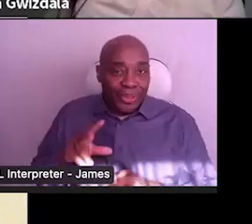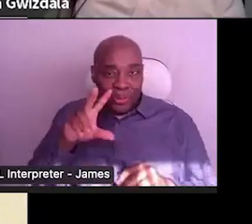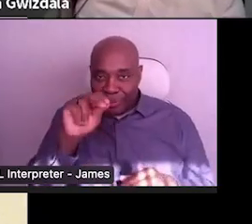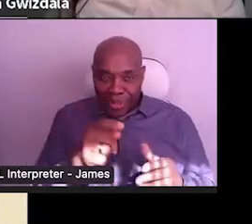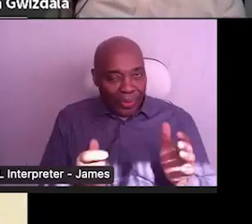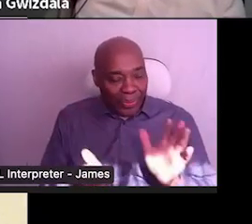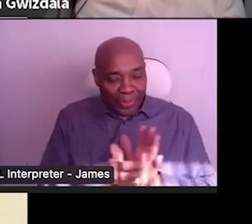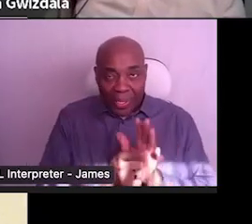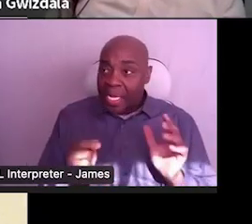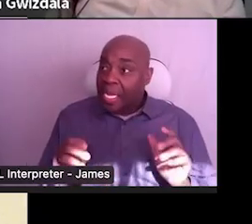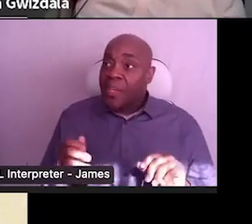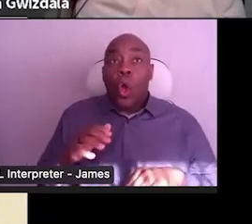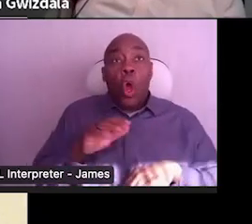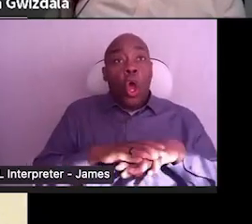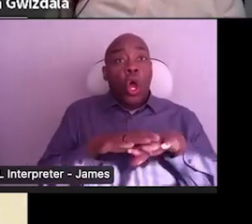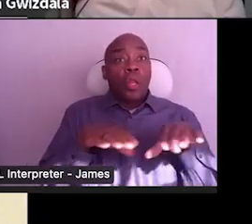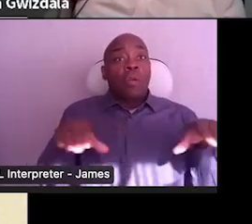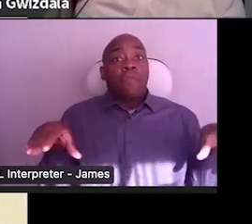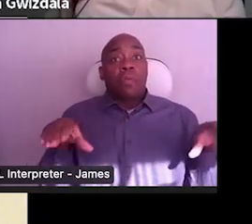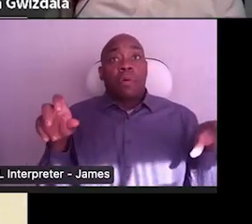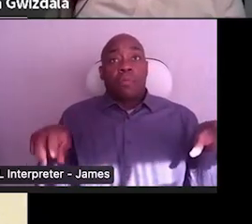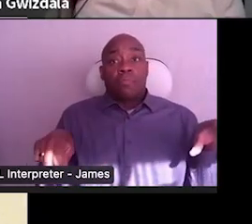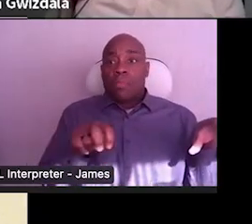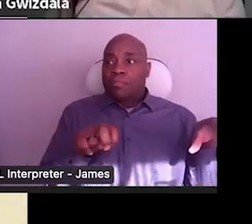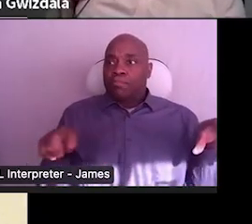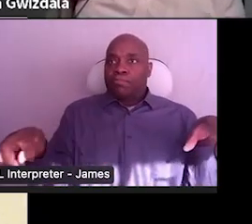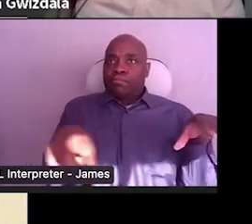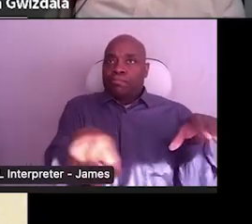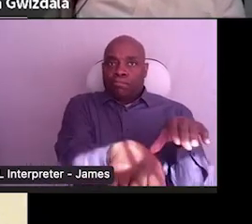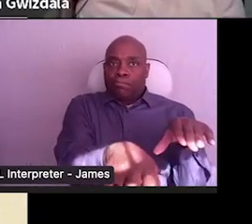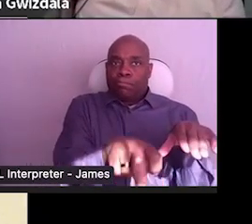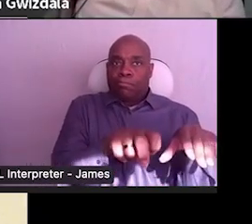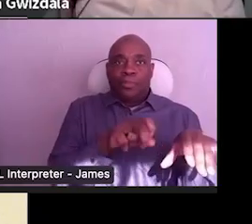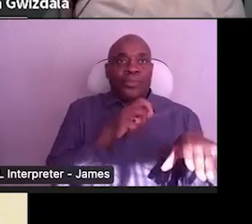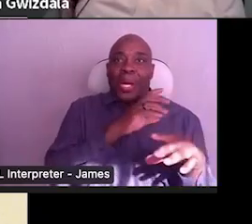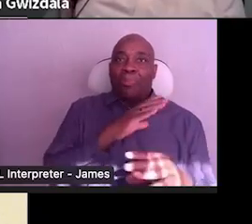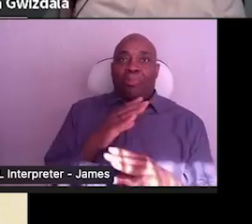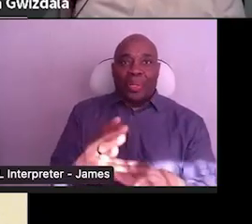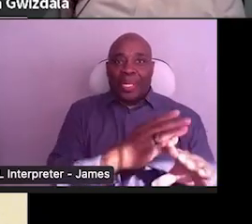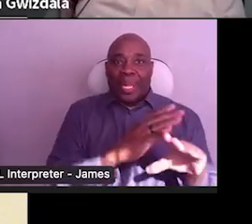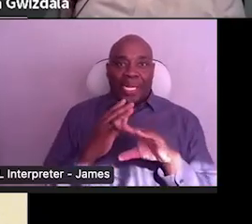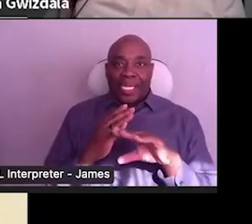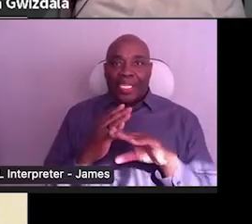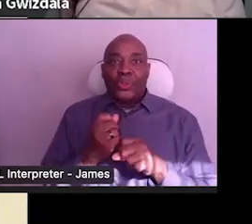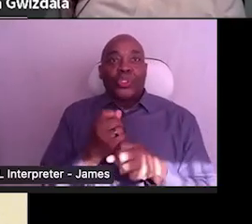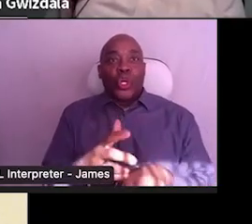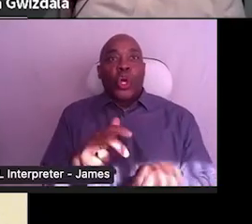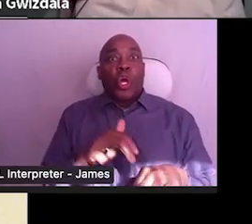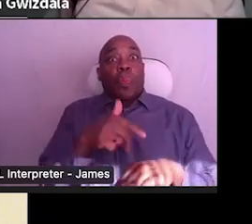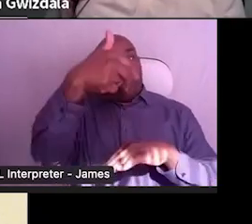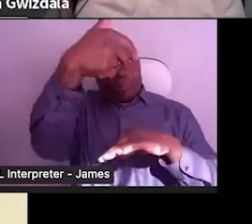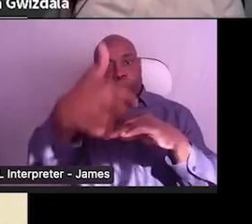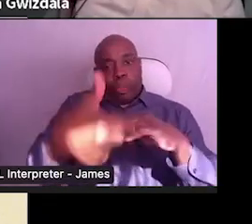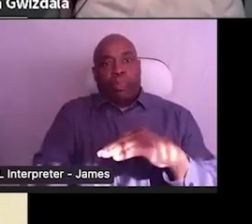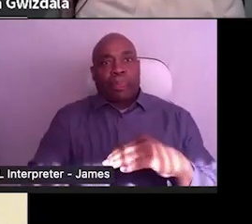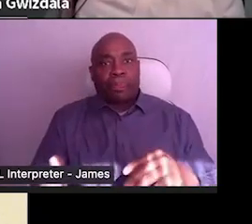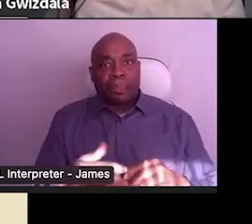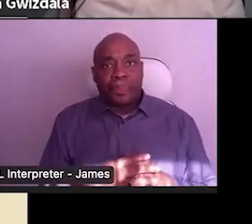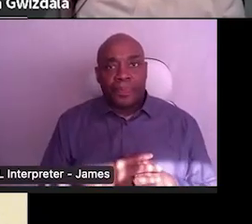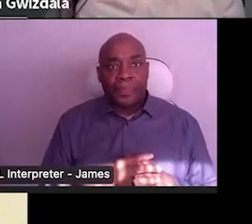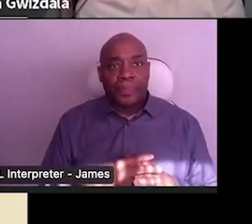table. And when the dog is on the floor, it must be kept out of the way so that it doesn't cause a trip hazard.